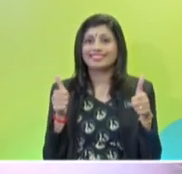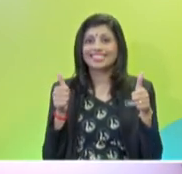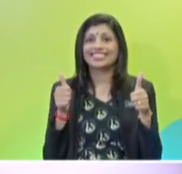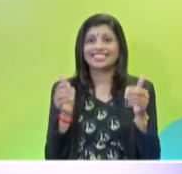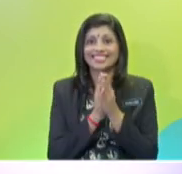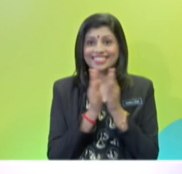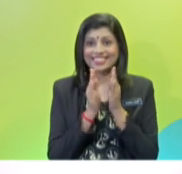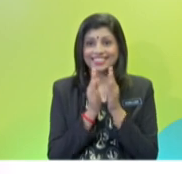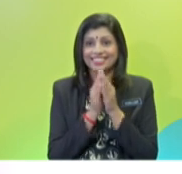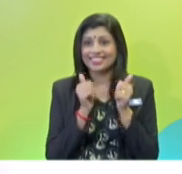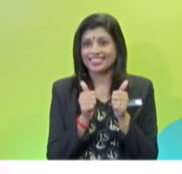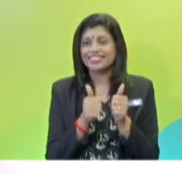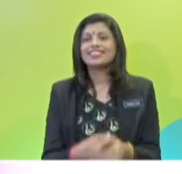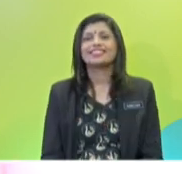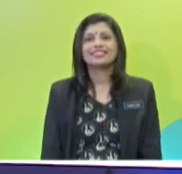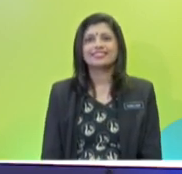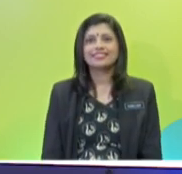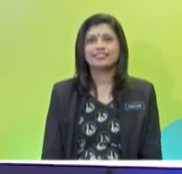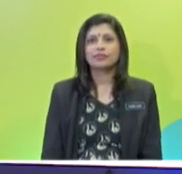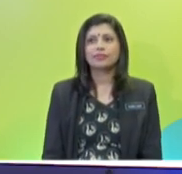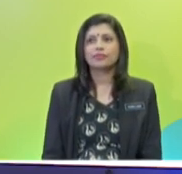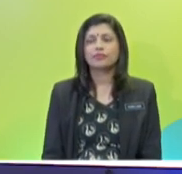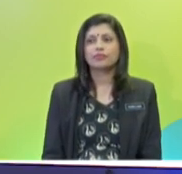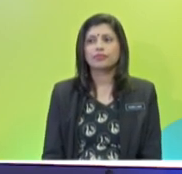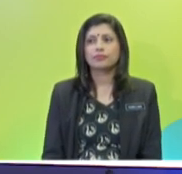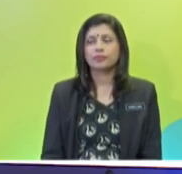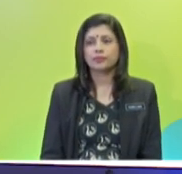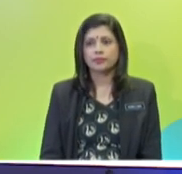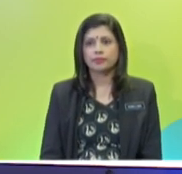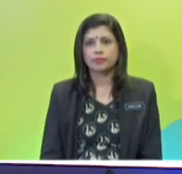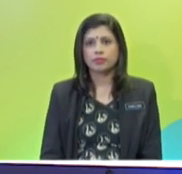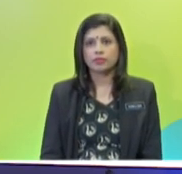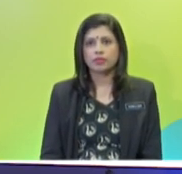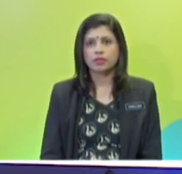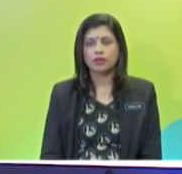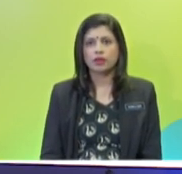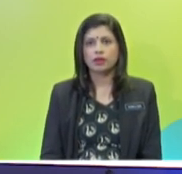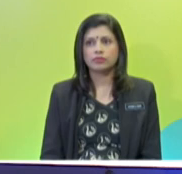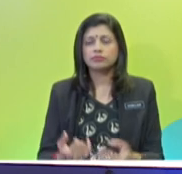good job. Okay, so Amir, which number do you want me to put the sticker?